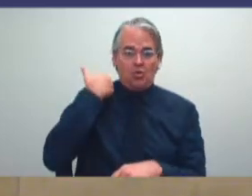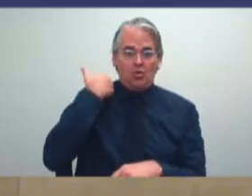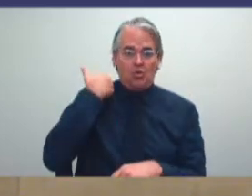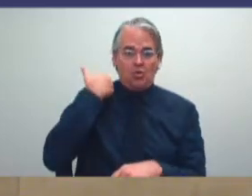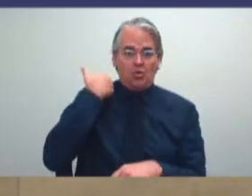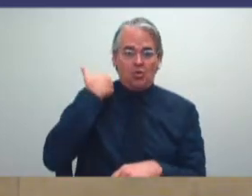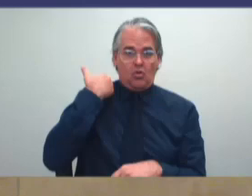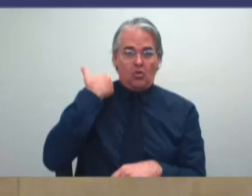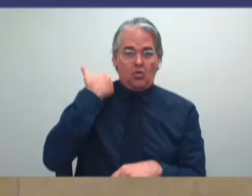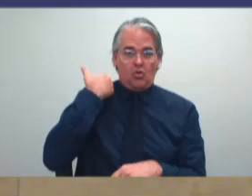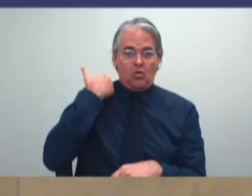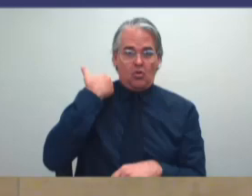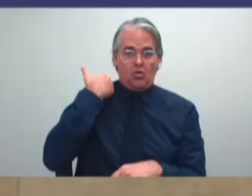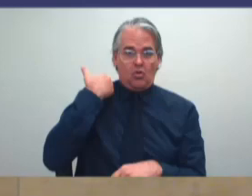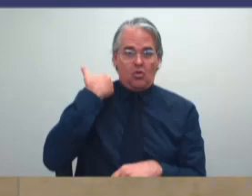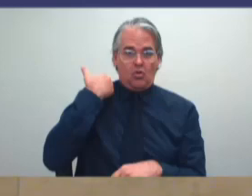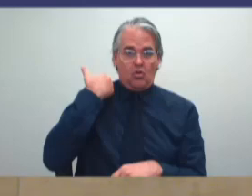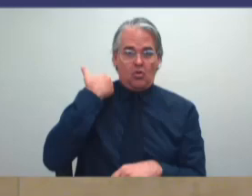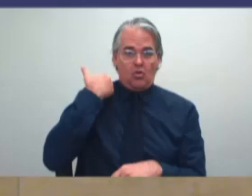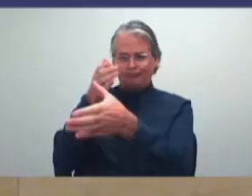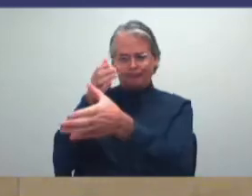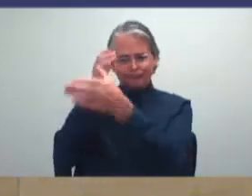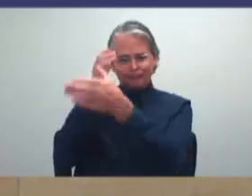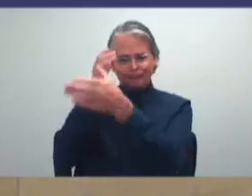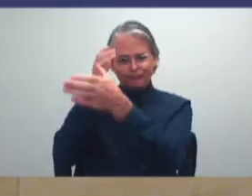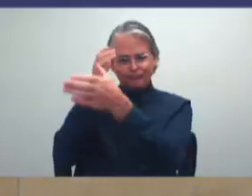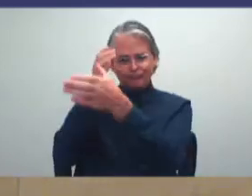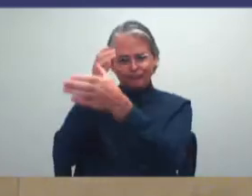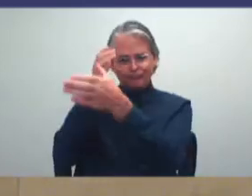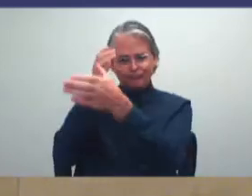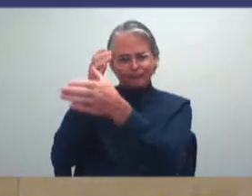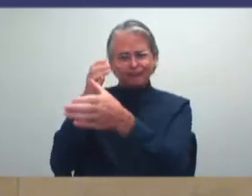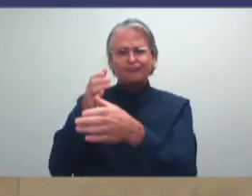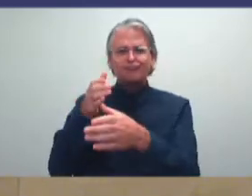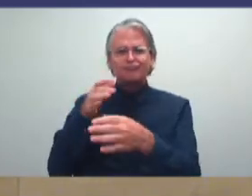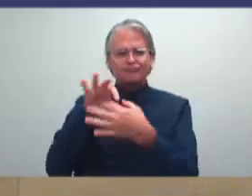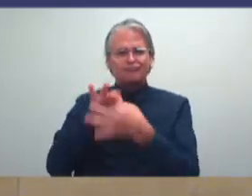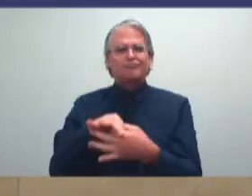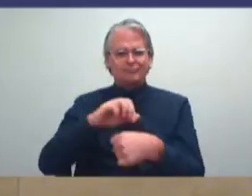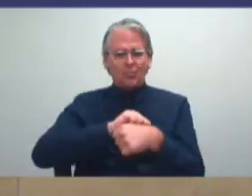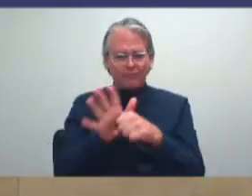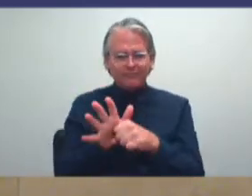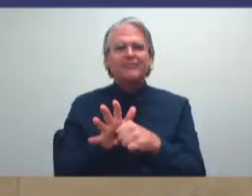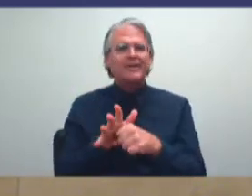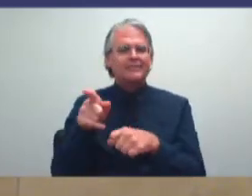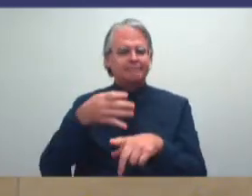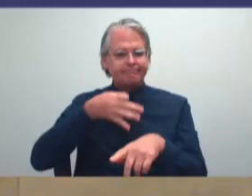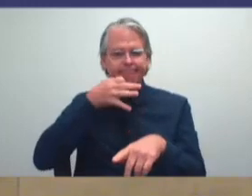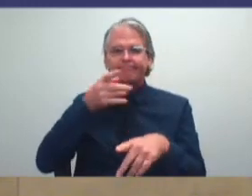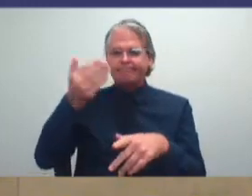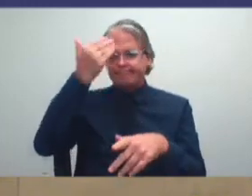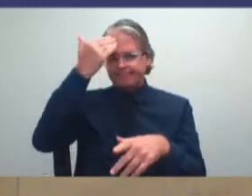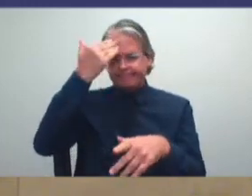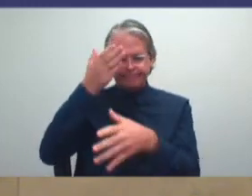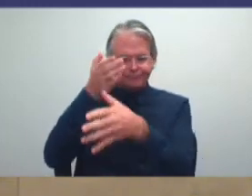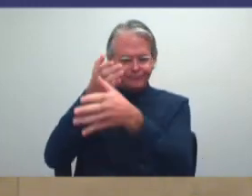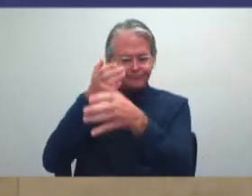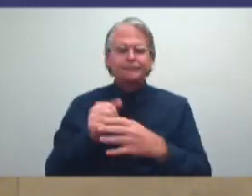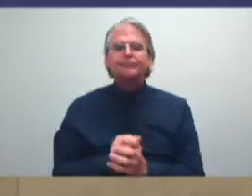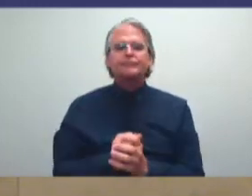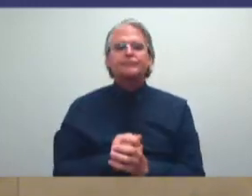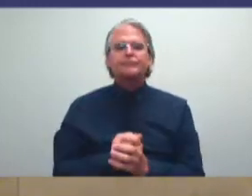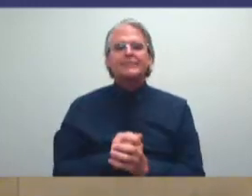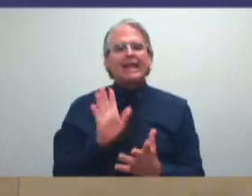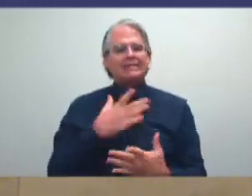COVID-19 in their expertise and in the field. I want to say it's really been interesting because when we have sort